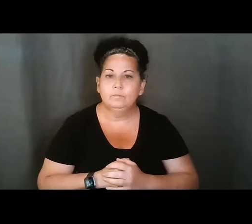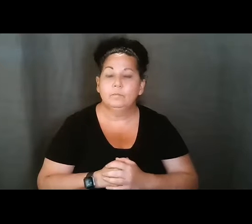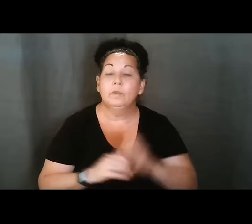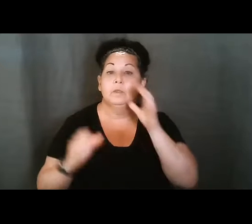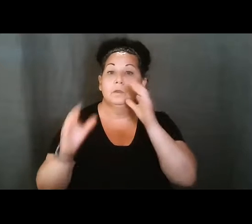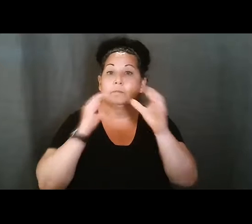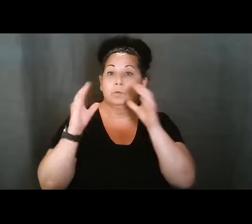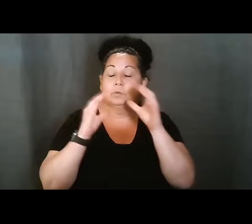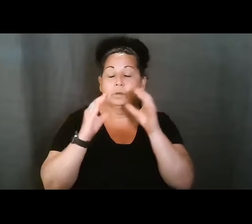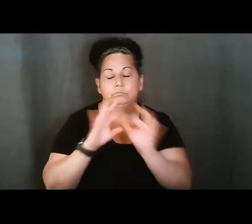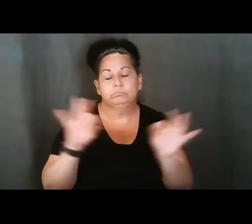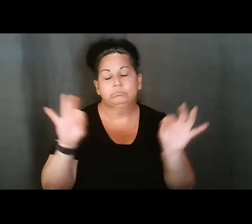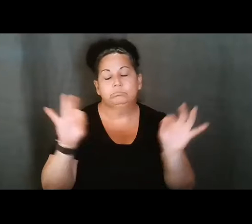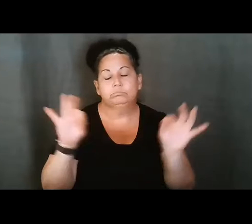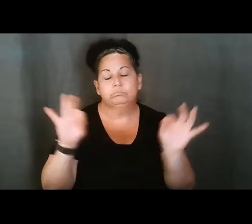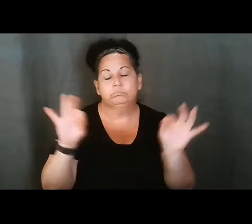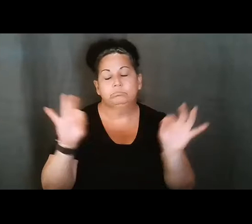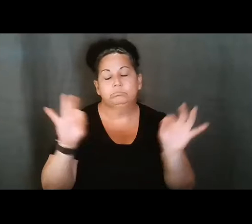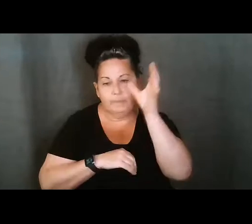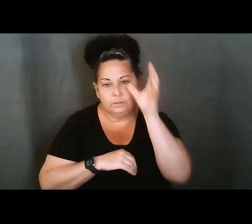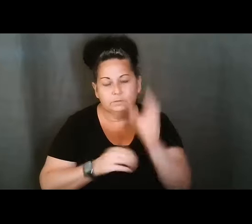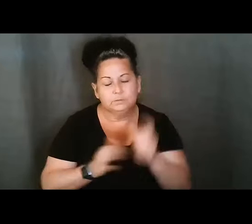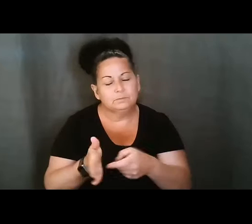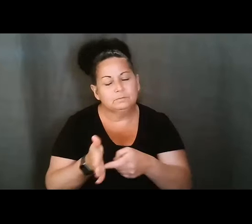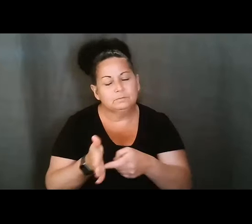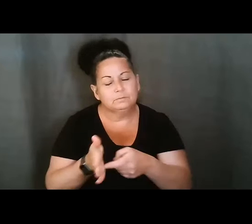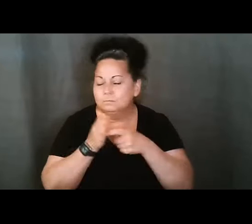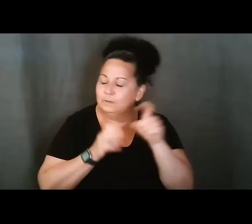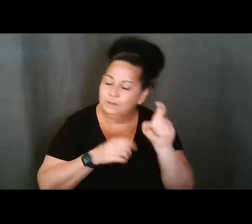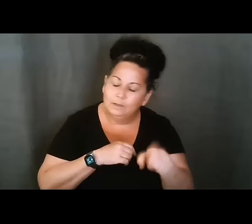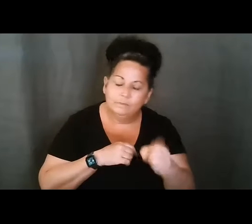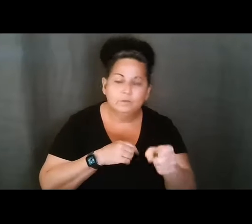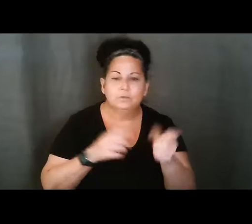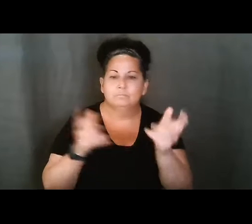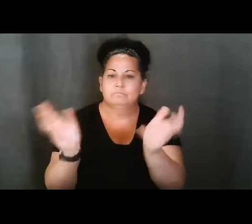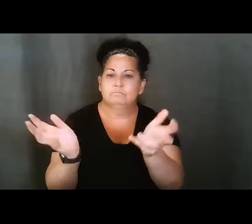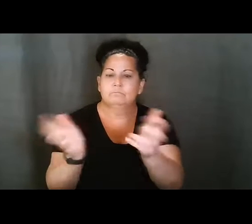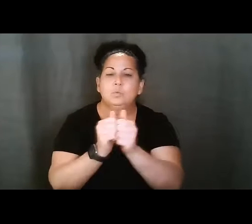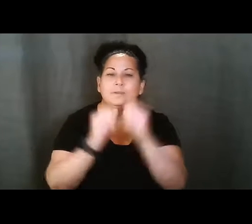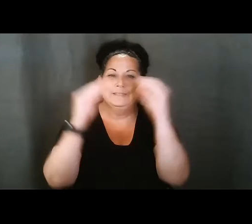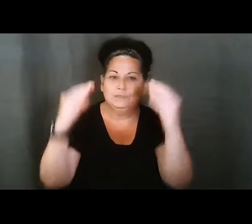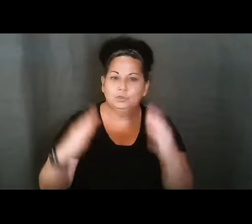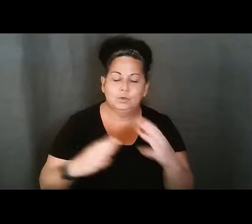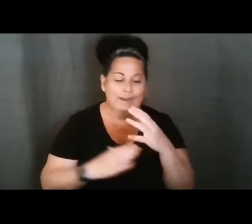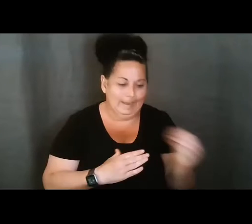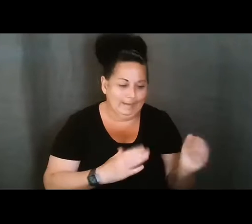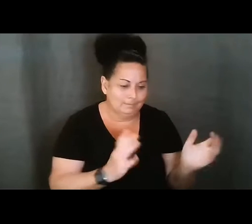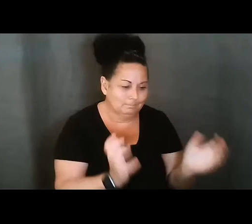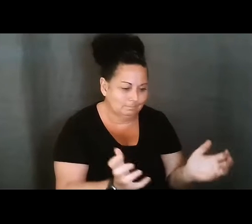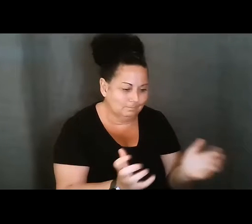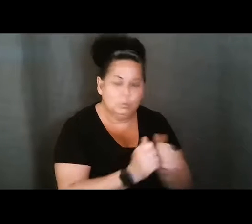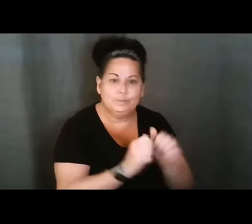Communication is the key. Parents, we absolutely have to talk to our teachers and we have to talk to our children. It takes a village to raise a child. Yes, it